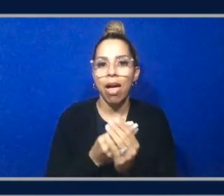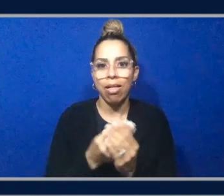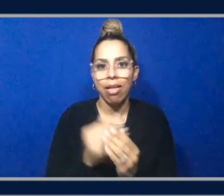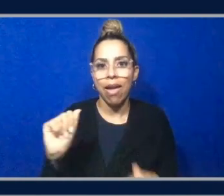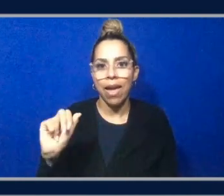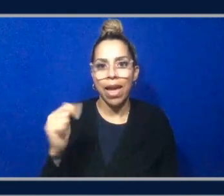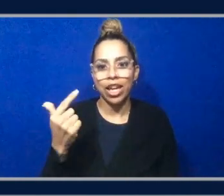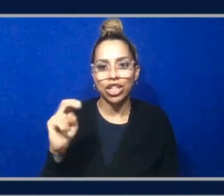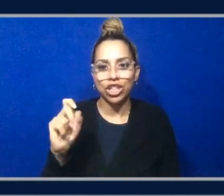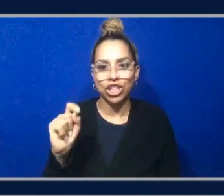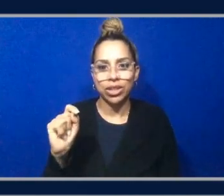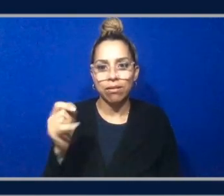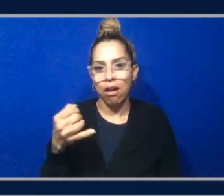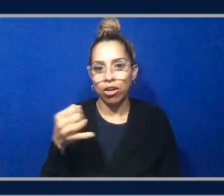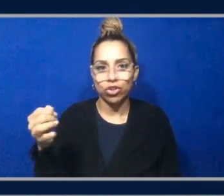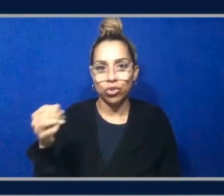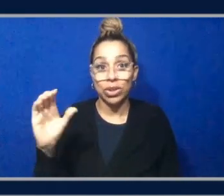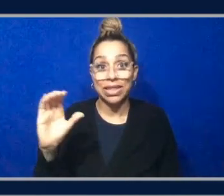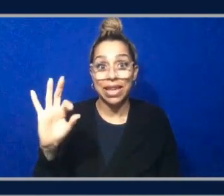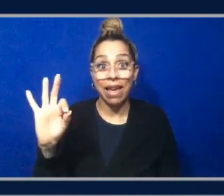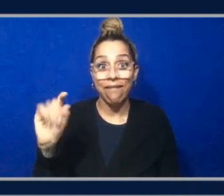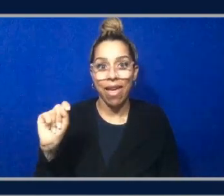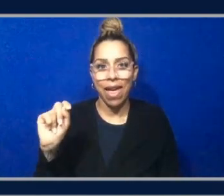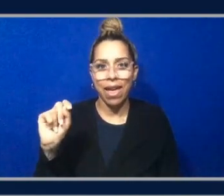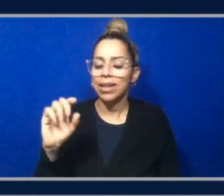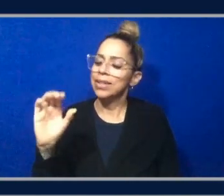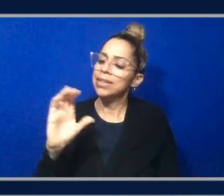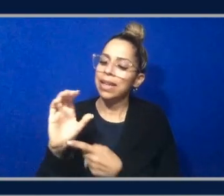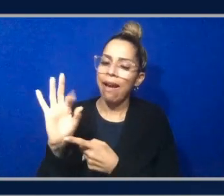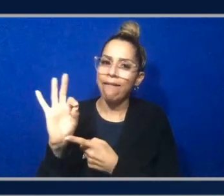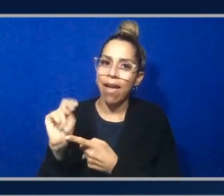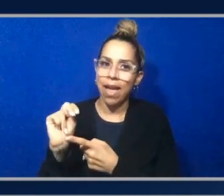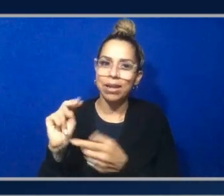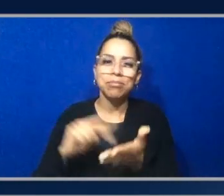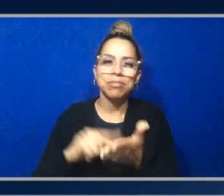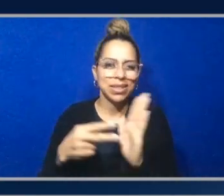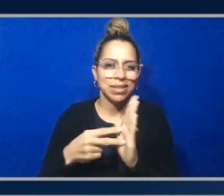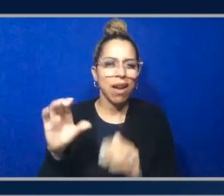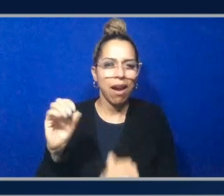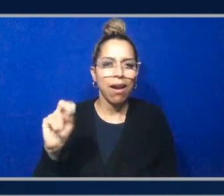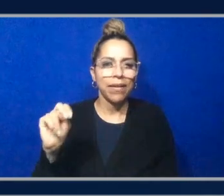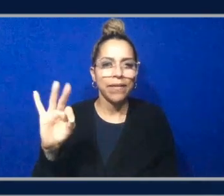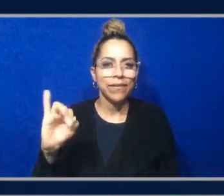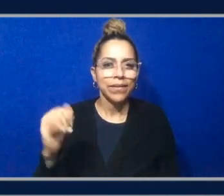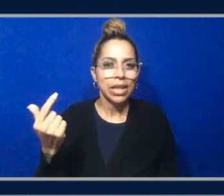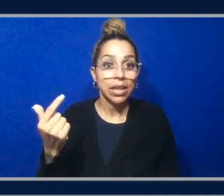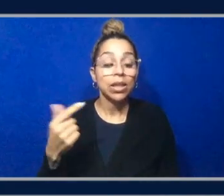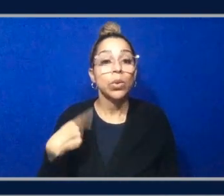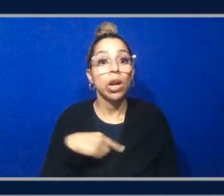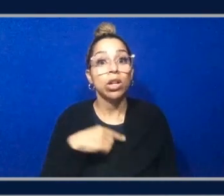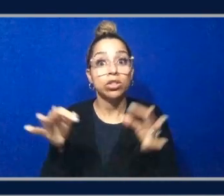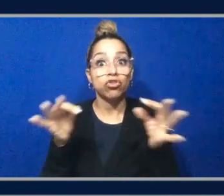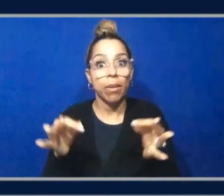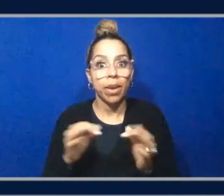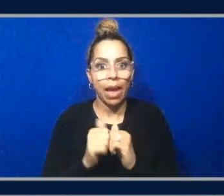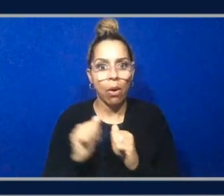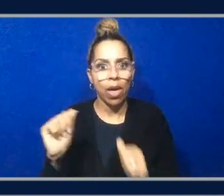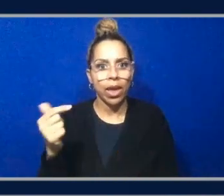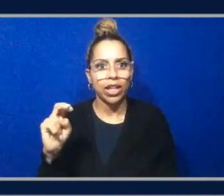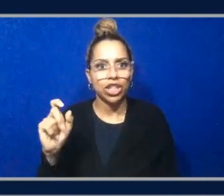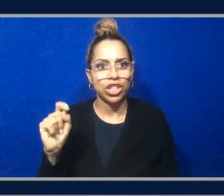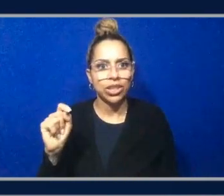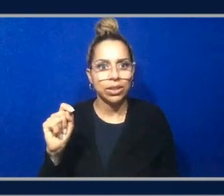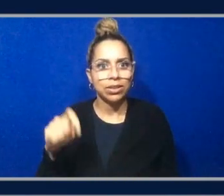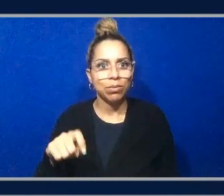agent_cfn for configuration. Okay. And right here, we are describing how the agent is supposed to interact with the game.